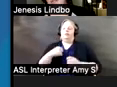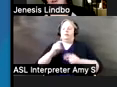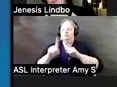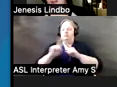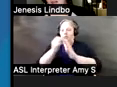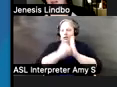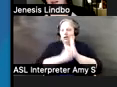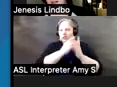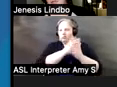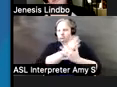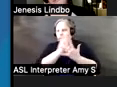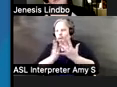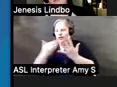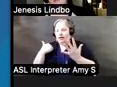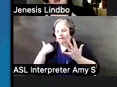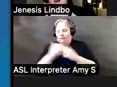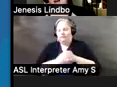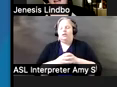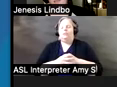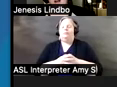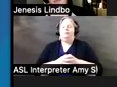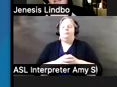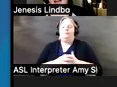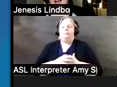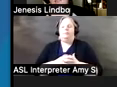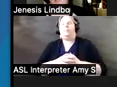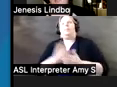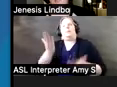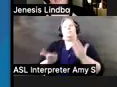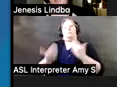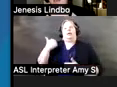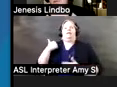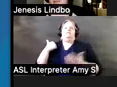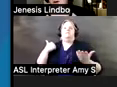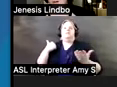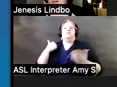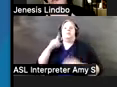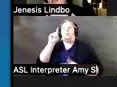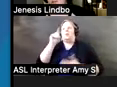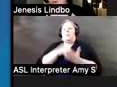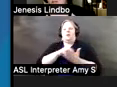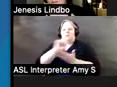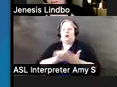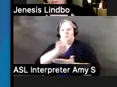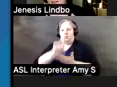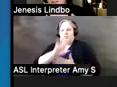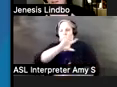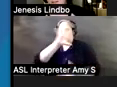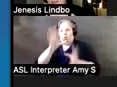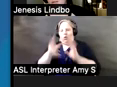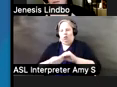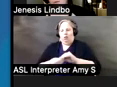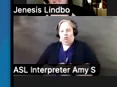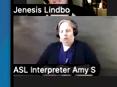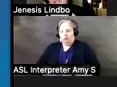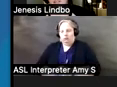have Stardew Valley on, I probably have 1,000 hours total.